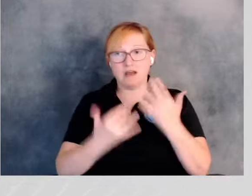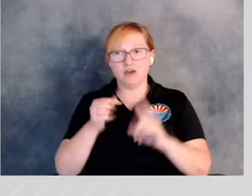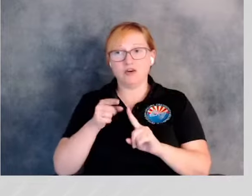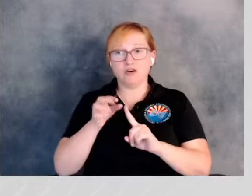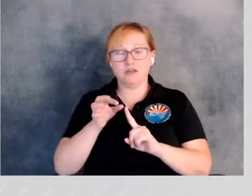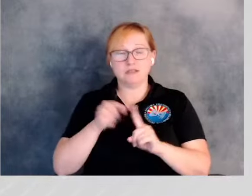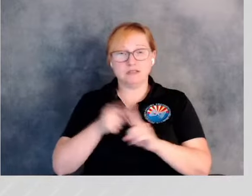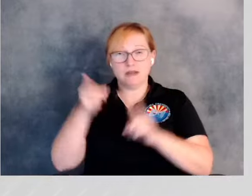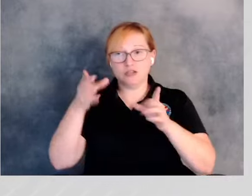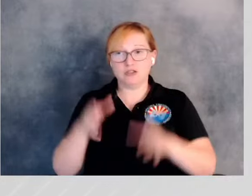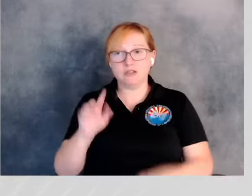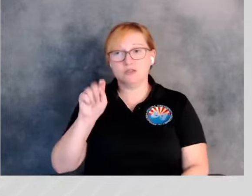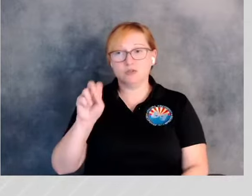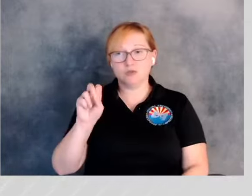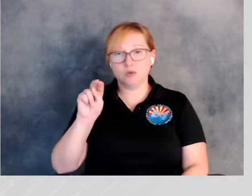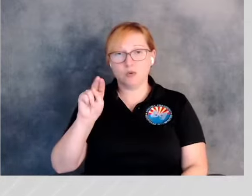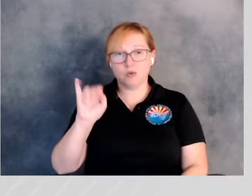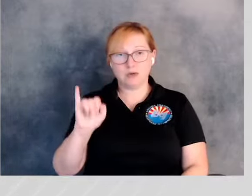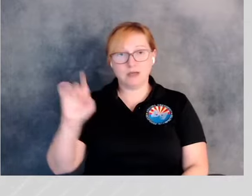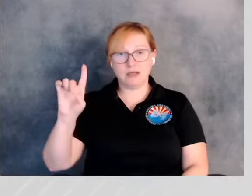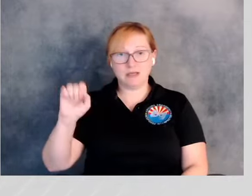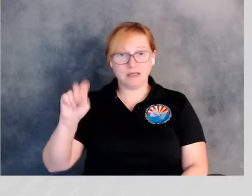Tony Davis.